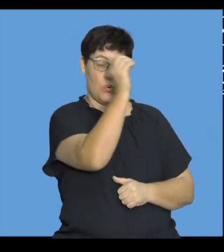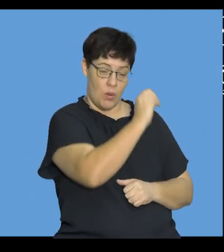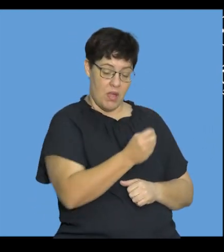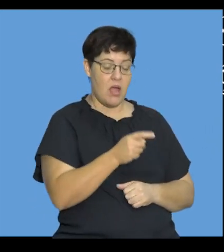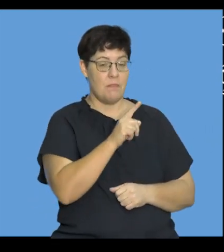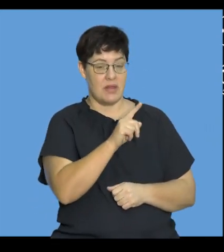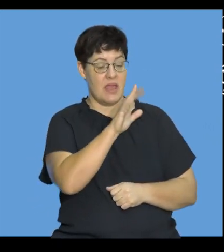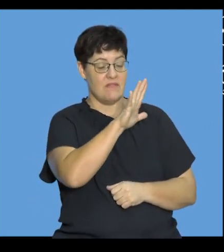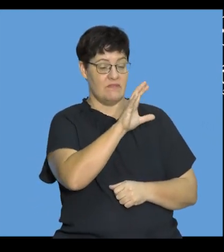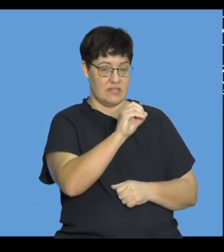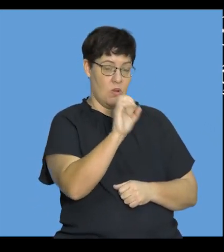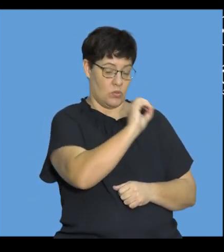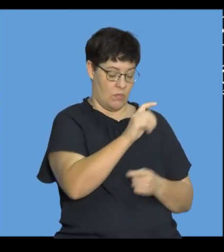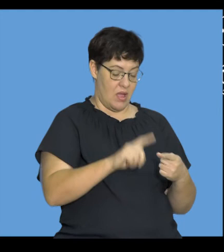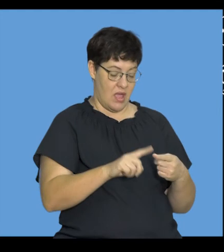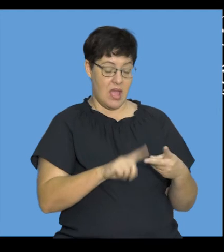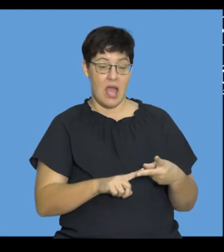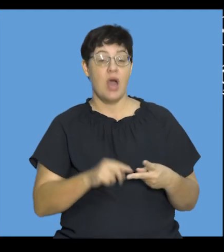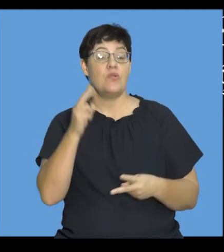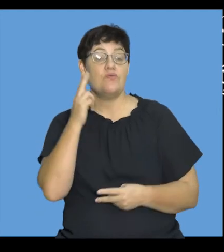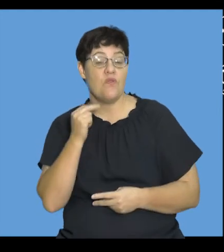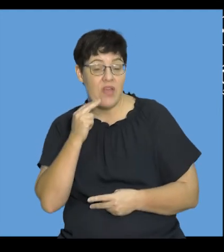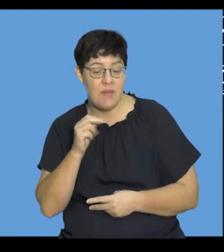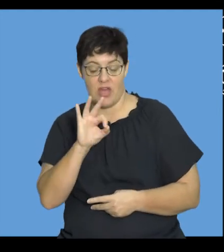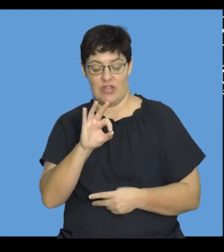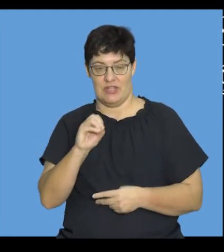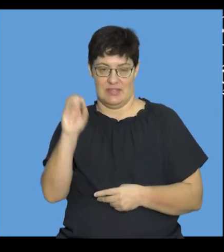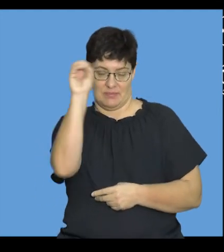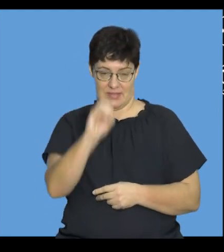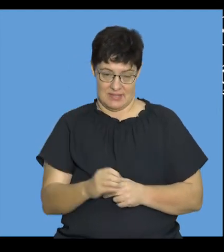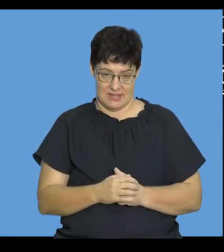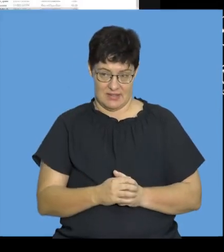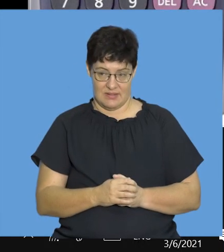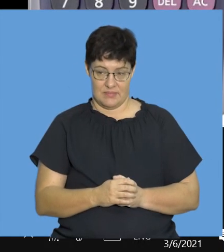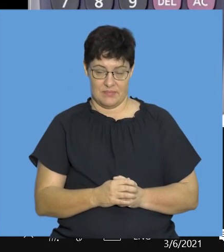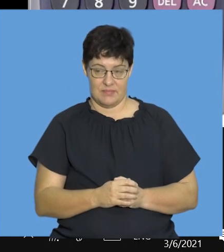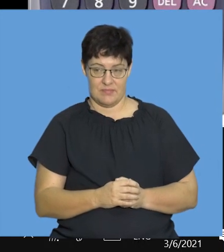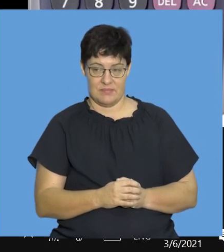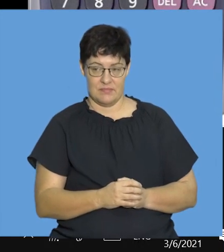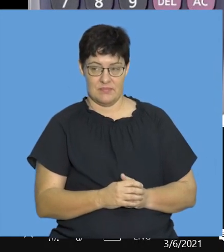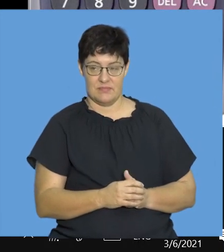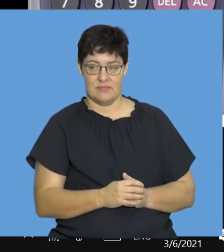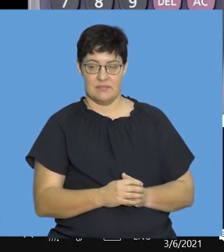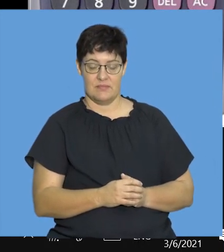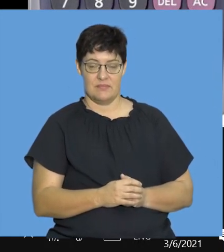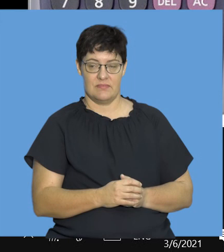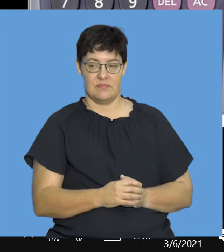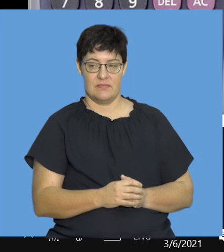50% October and 30% in November. Once again, our calculators, out we